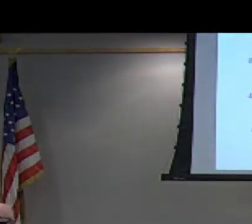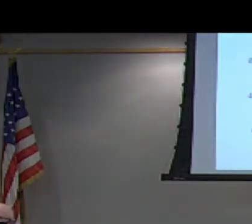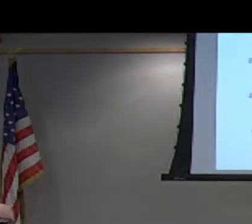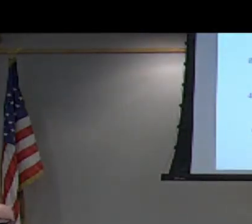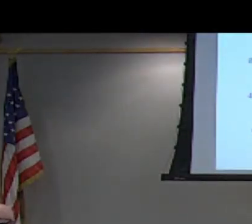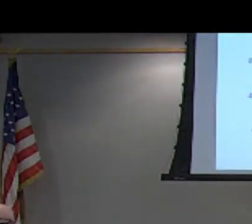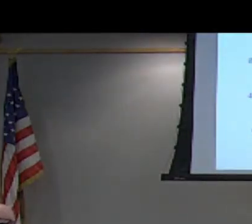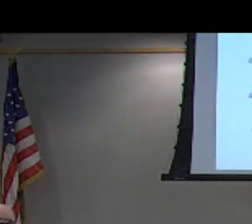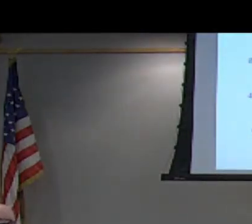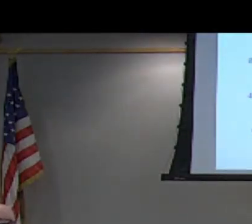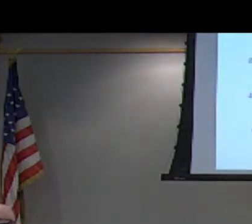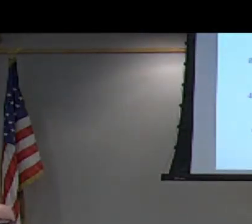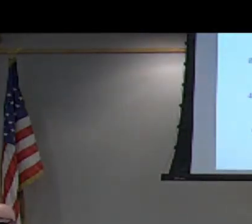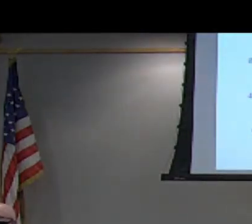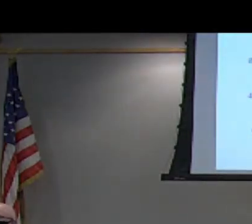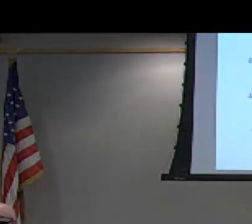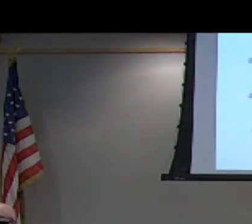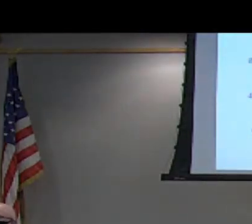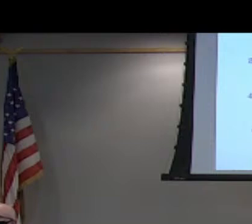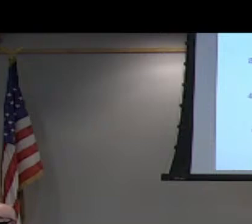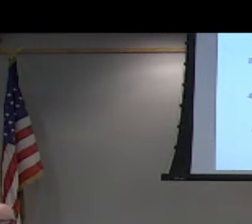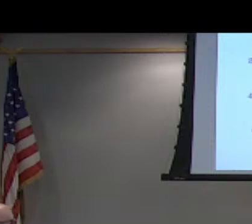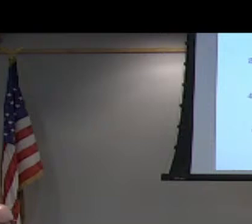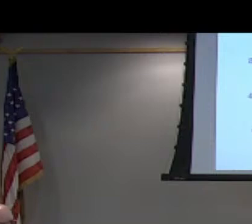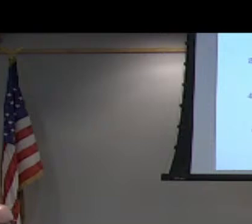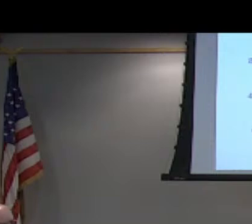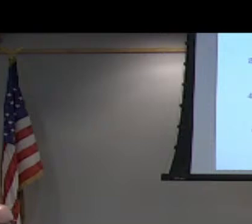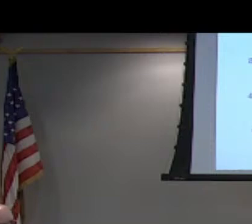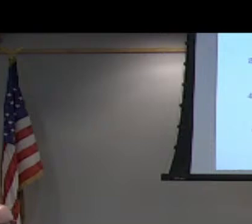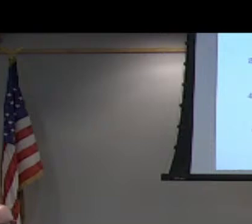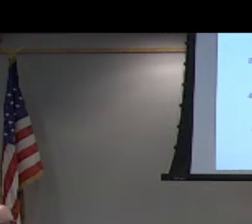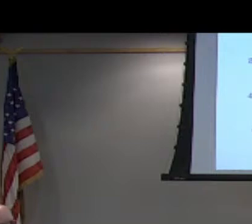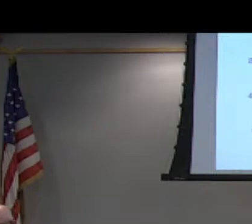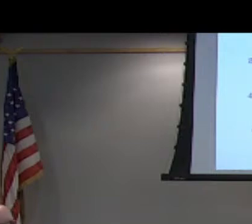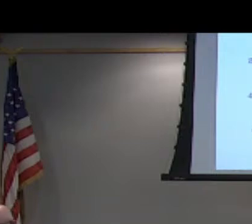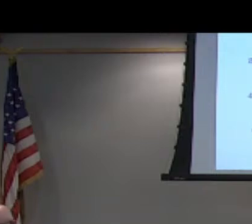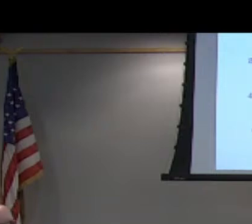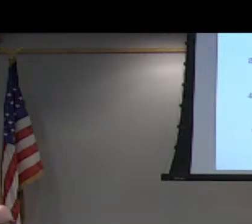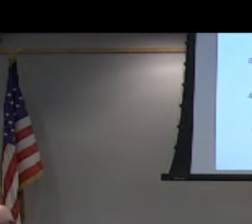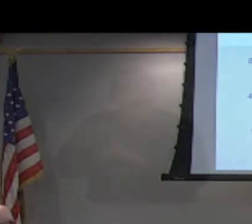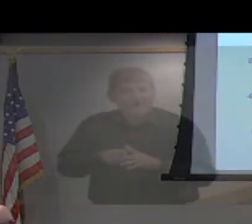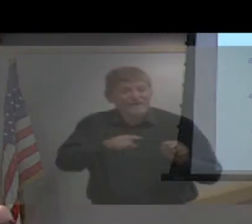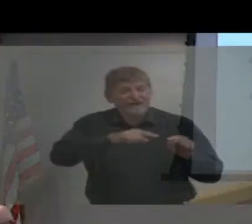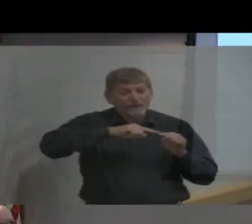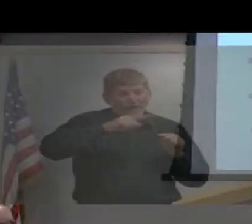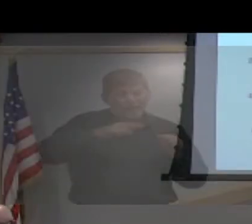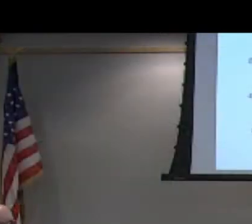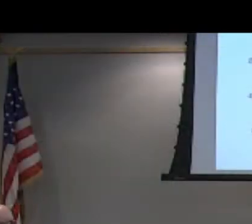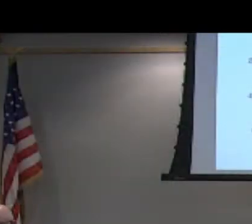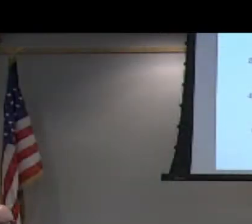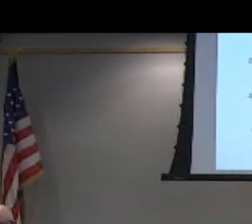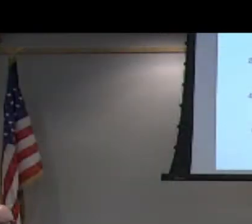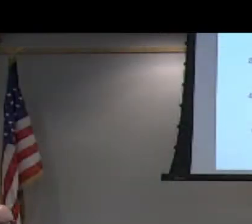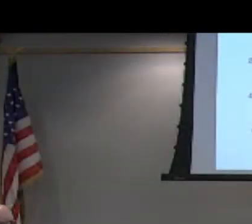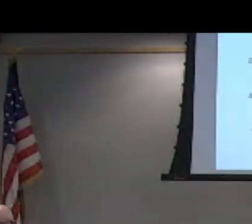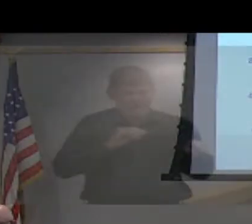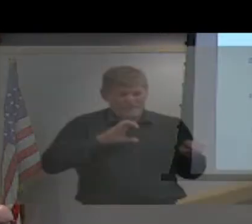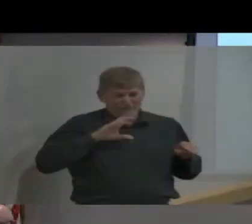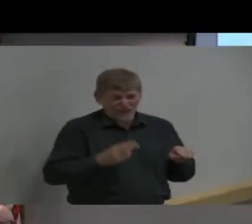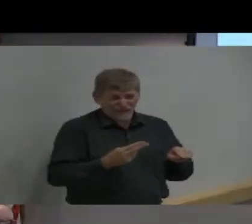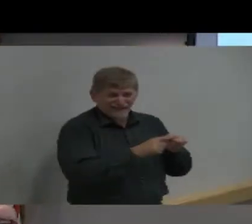daily new case count for COVID-19, dating all the way back to the beginning of the pandemic. As you can see,